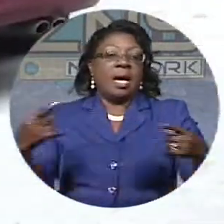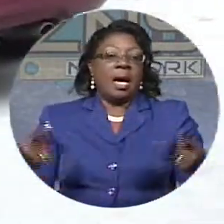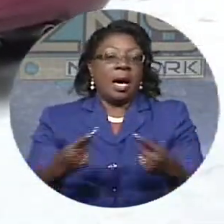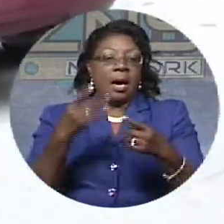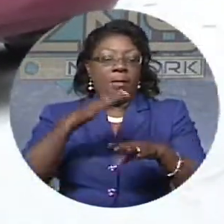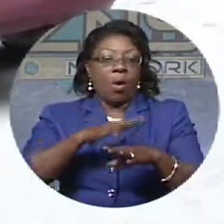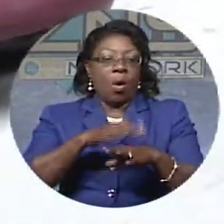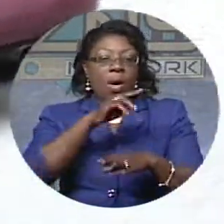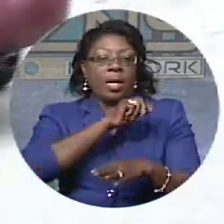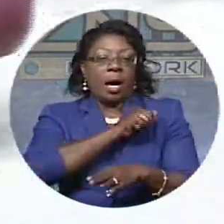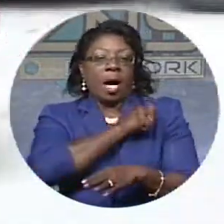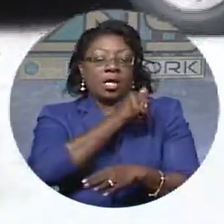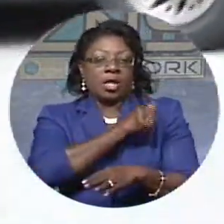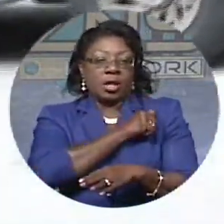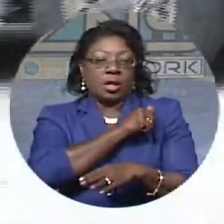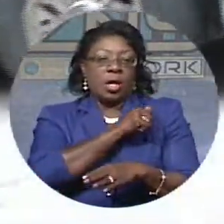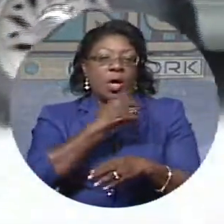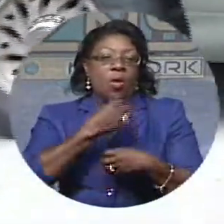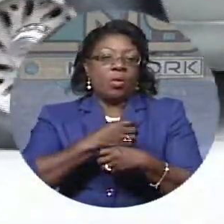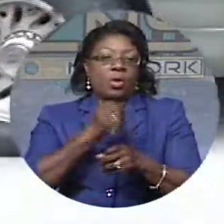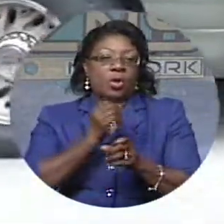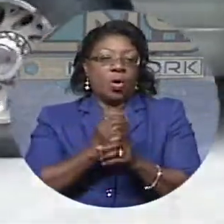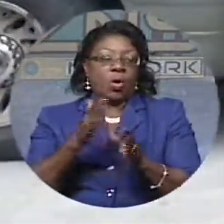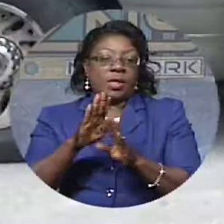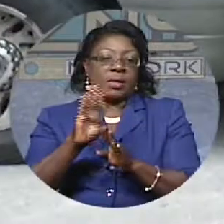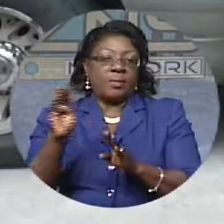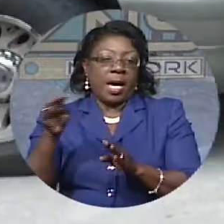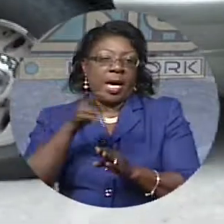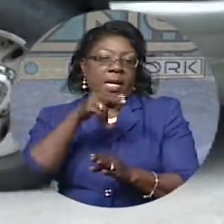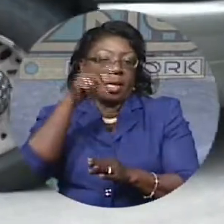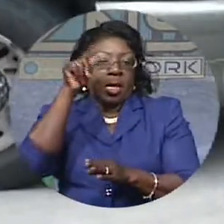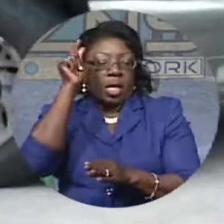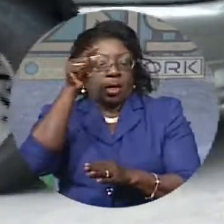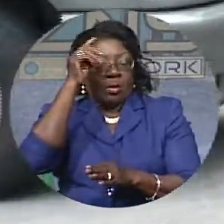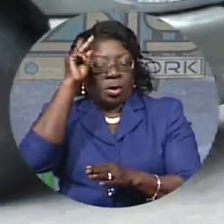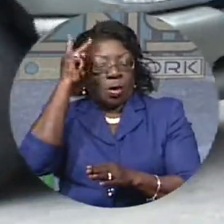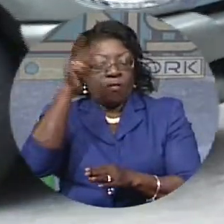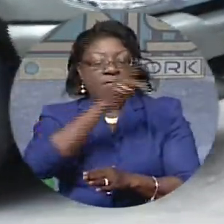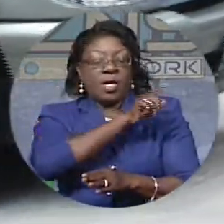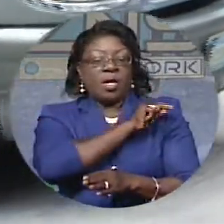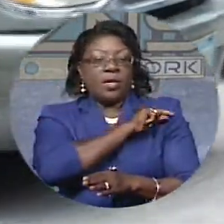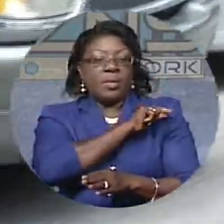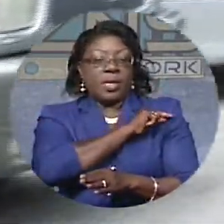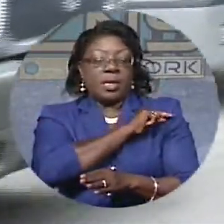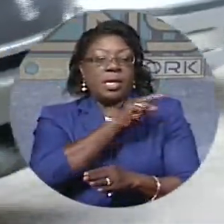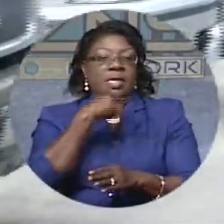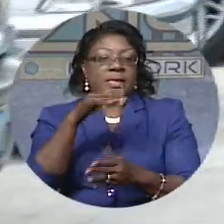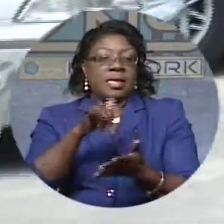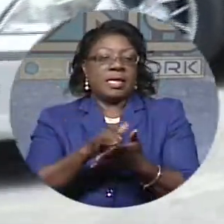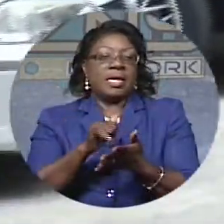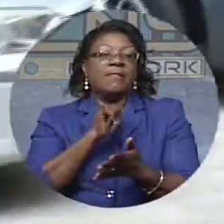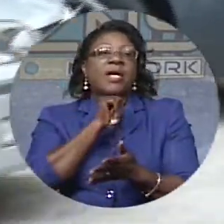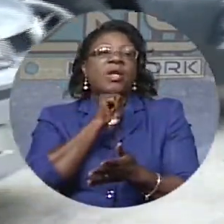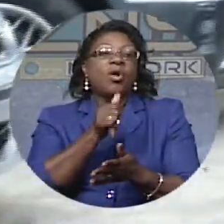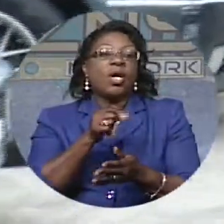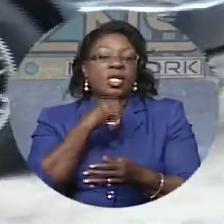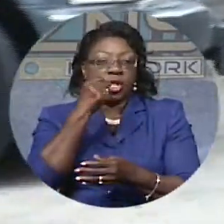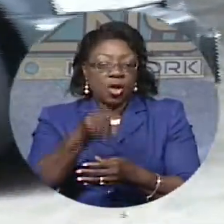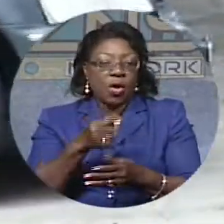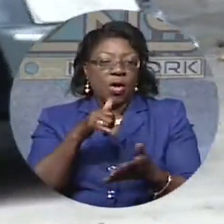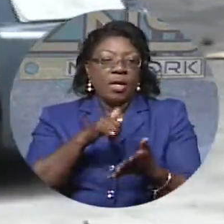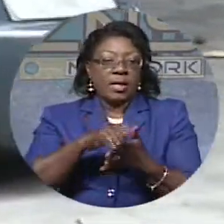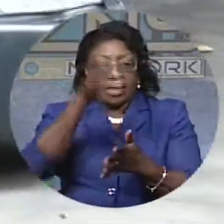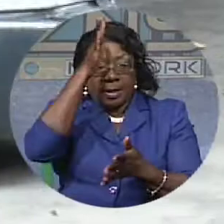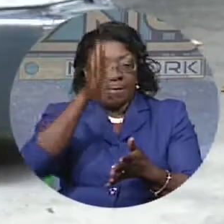Turner told them that in order to convict Goodman, they must be sure that Archer is dead and that he died within a year and a day from